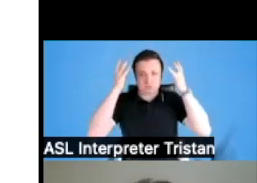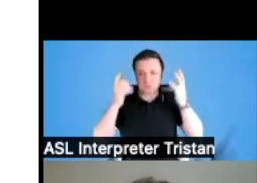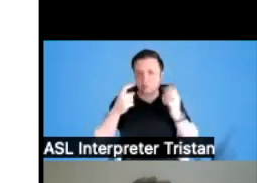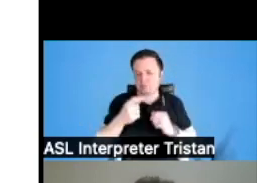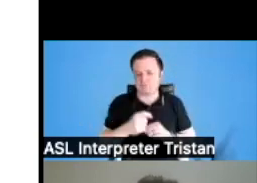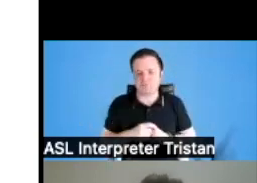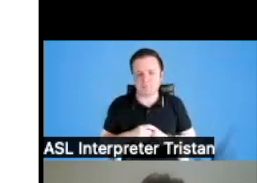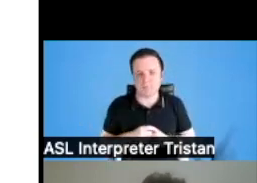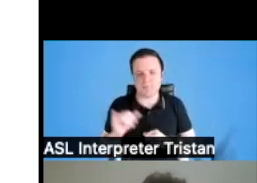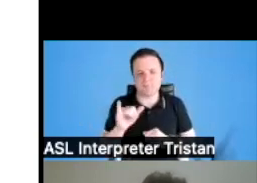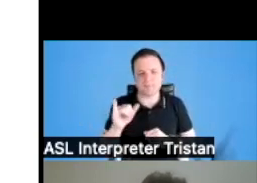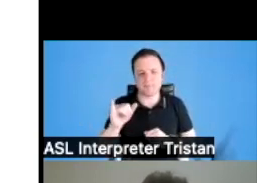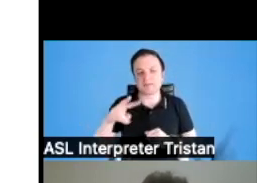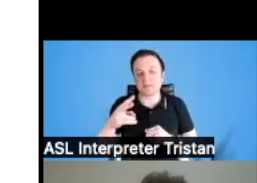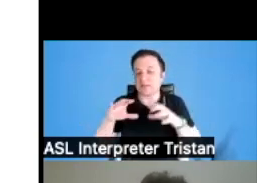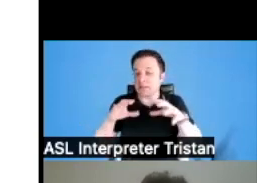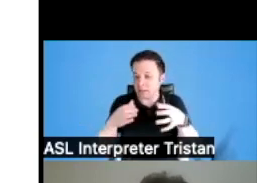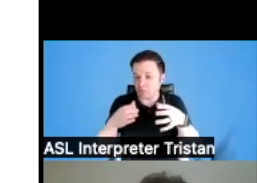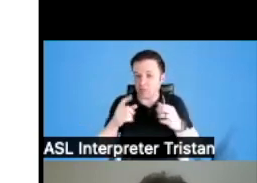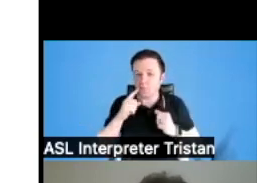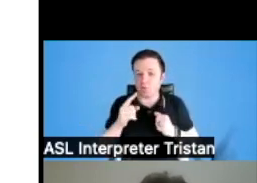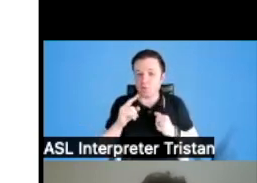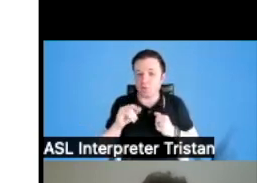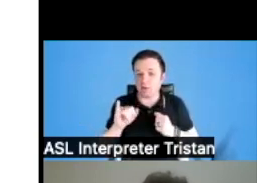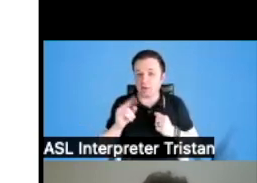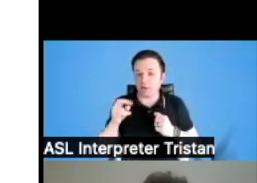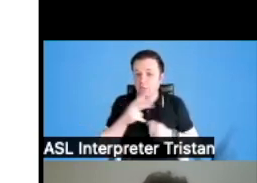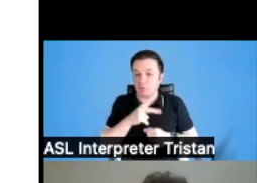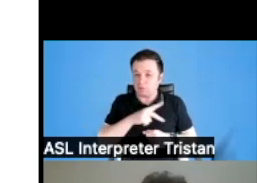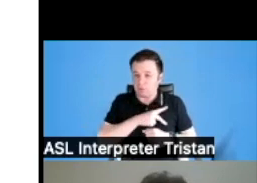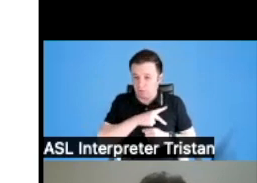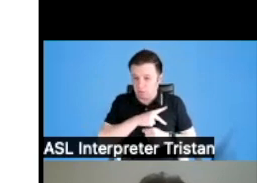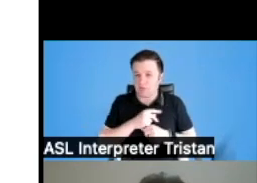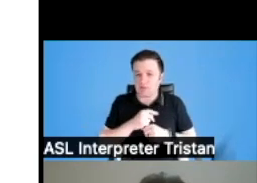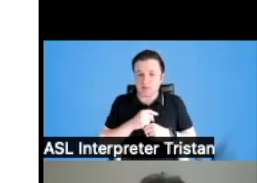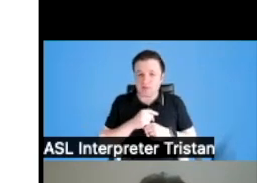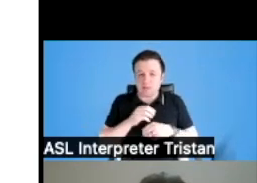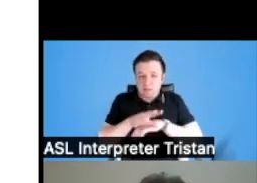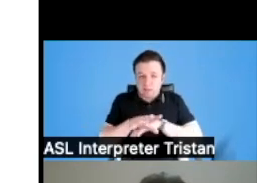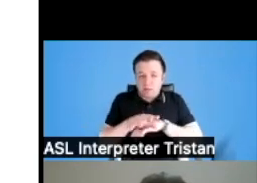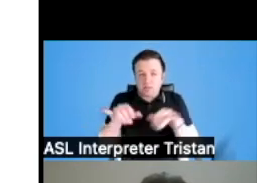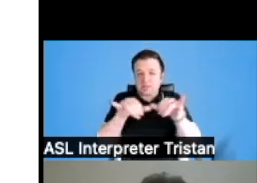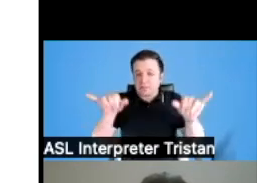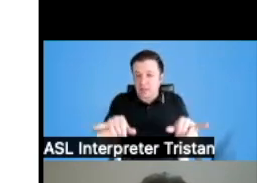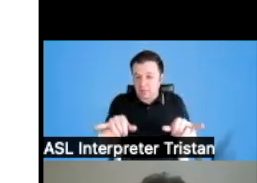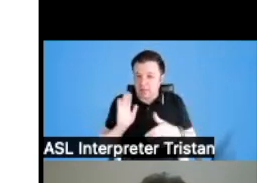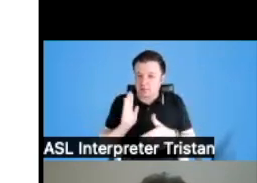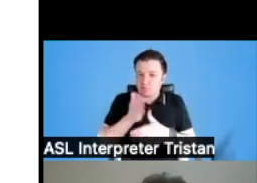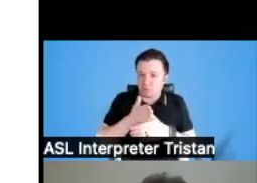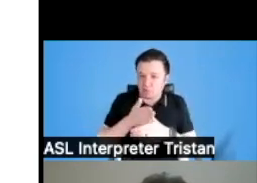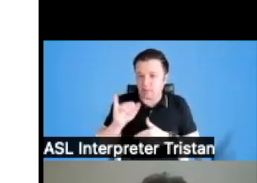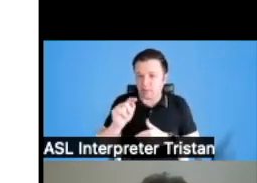second category of interpersonal influences were systemic intrusions. And by that, I mean, there were